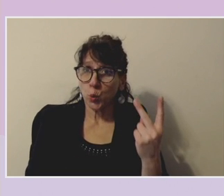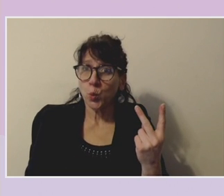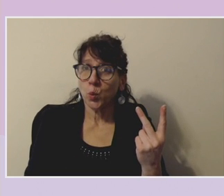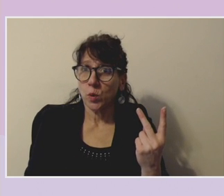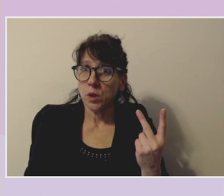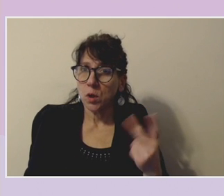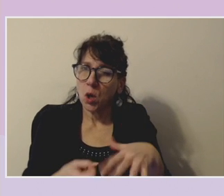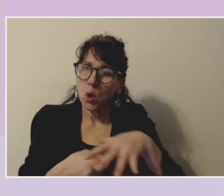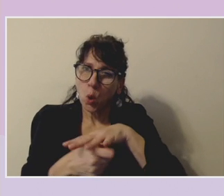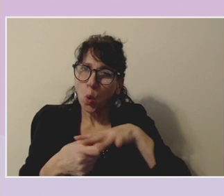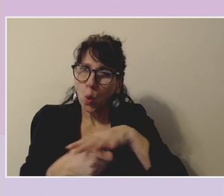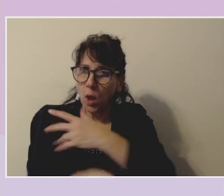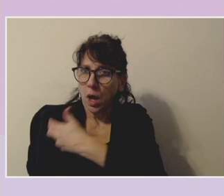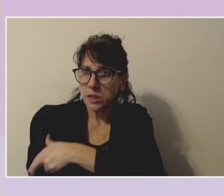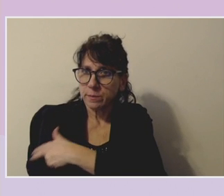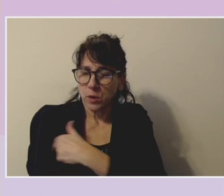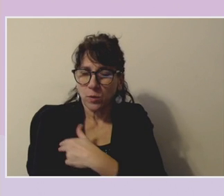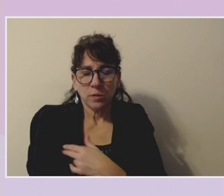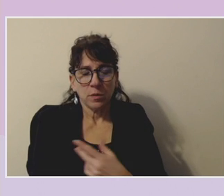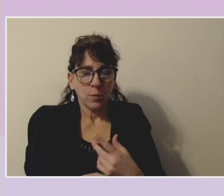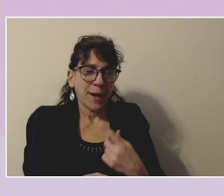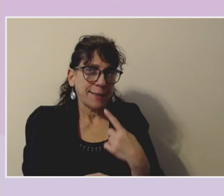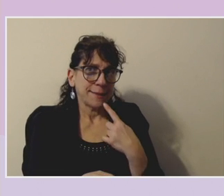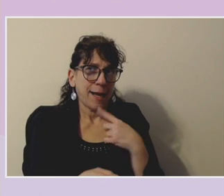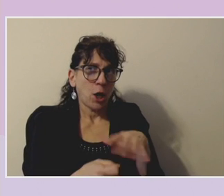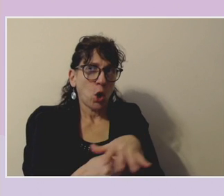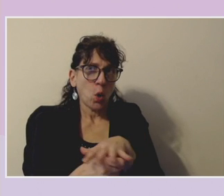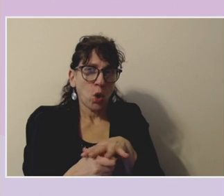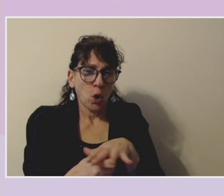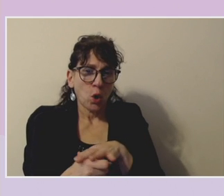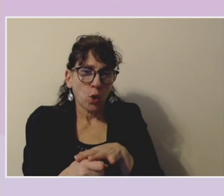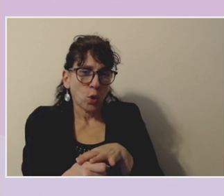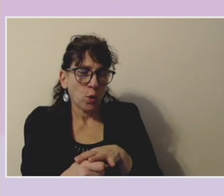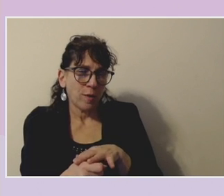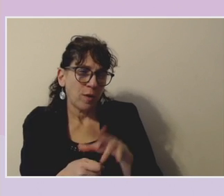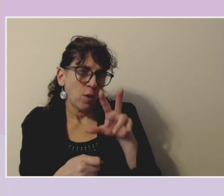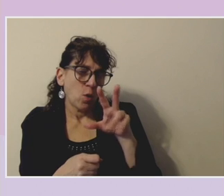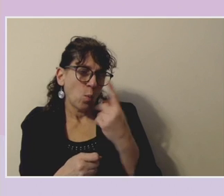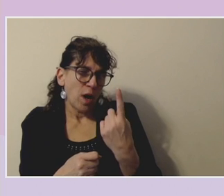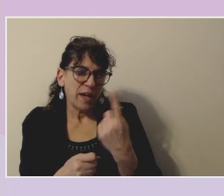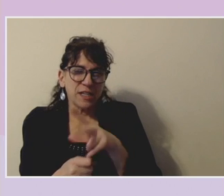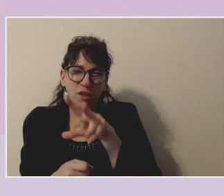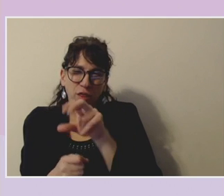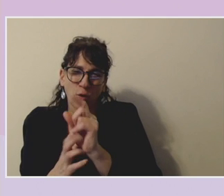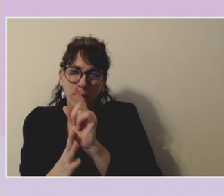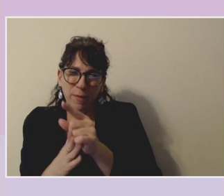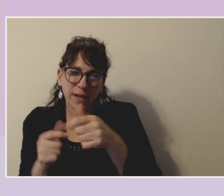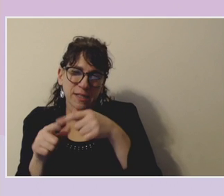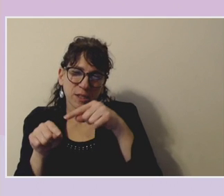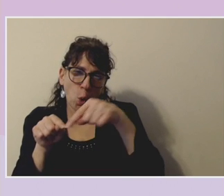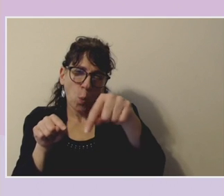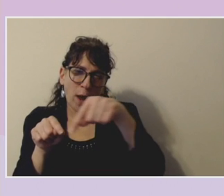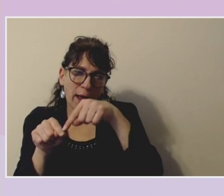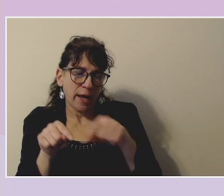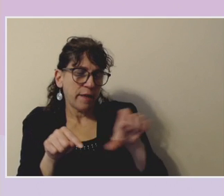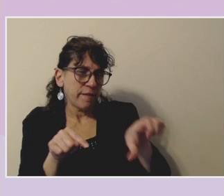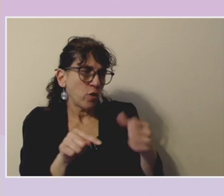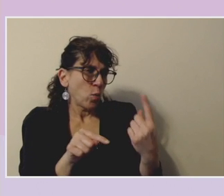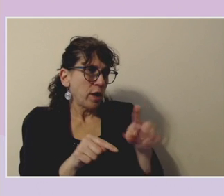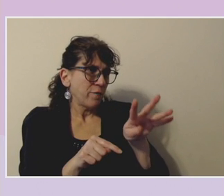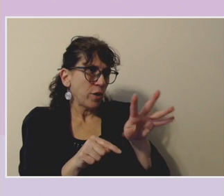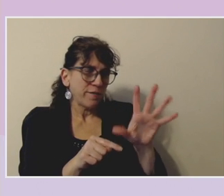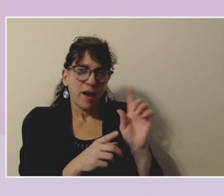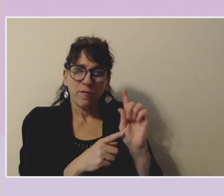local hospitals. And when I say local, one 30 minutes away and one 45 minutes away, that's healthcare in New